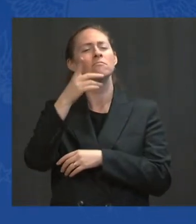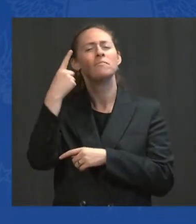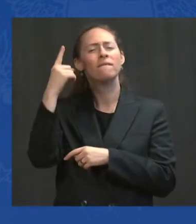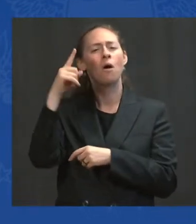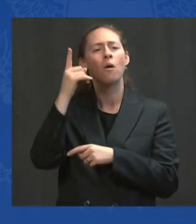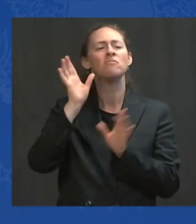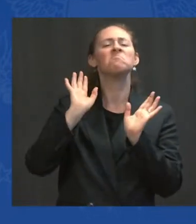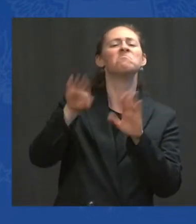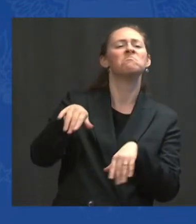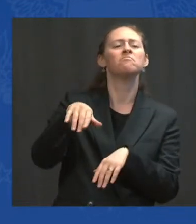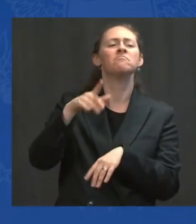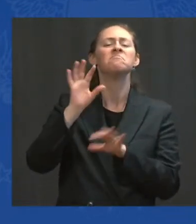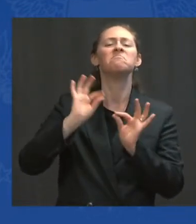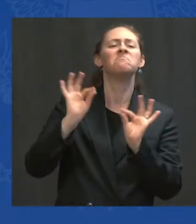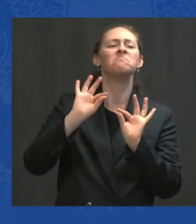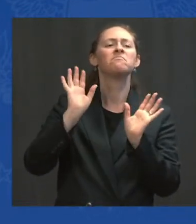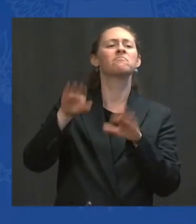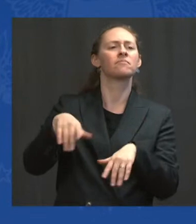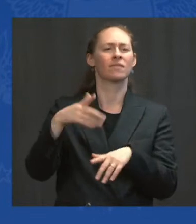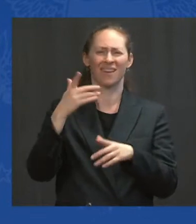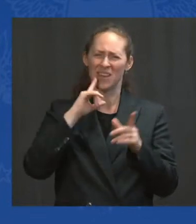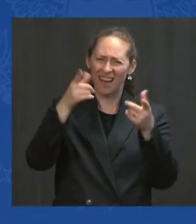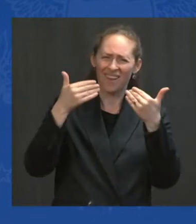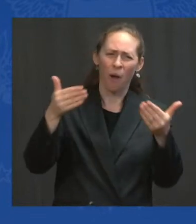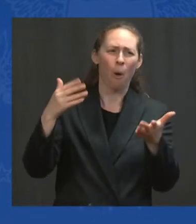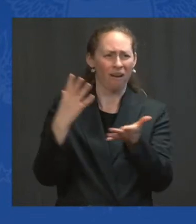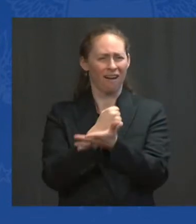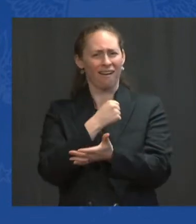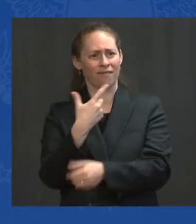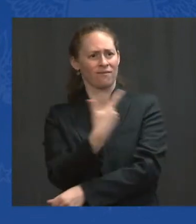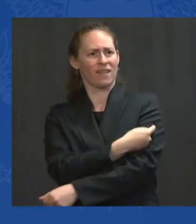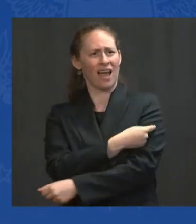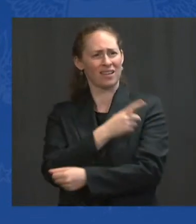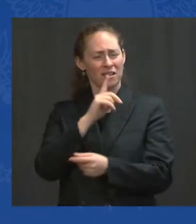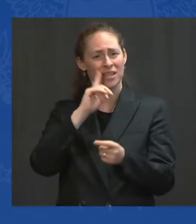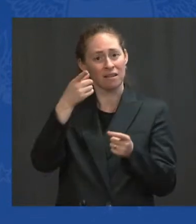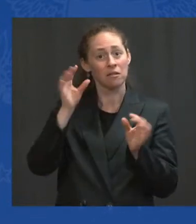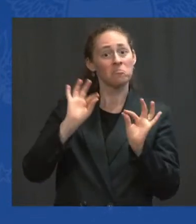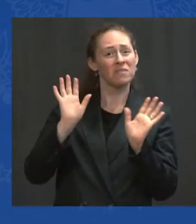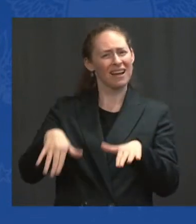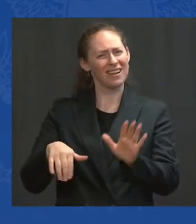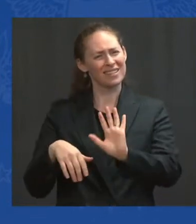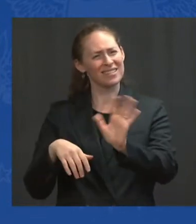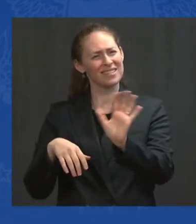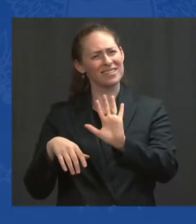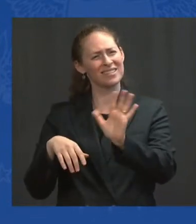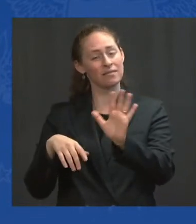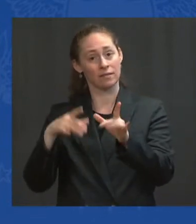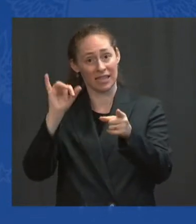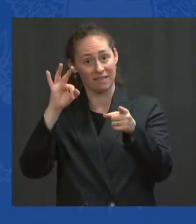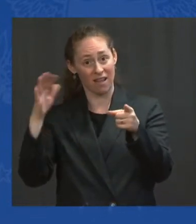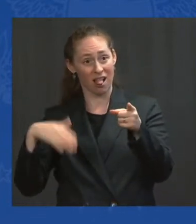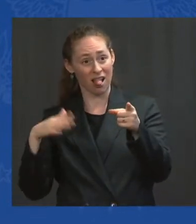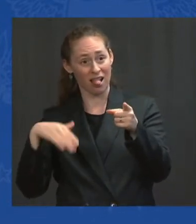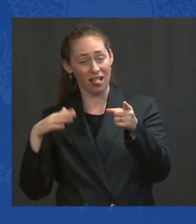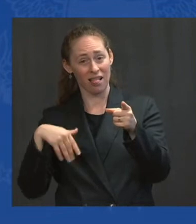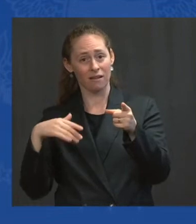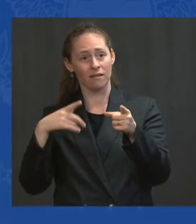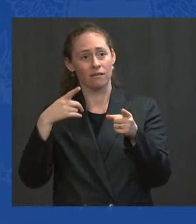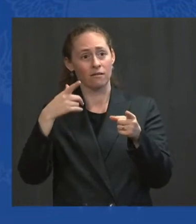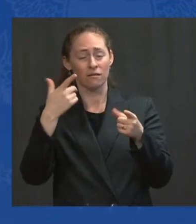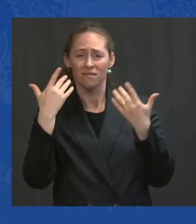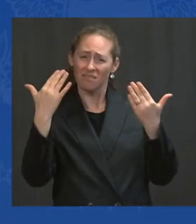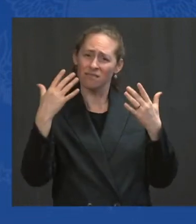be severely impacted by this virus. So our focus is on reaching those who have still not made the choice to protect